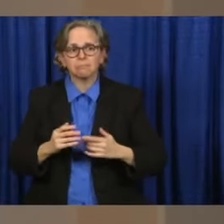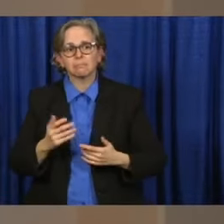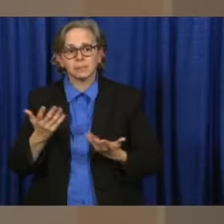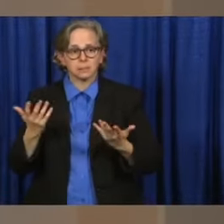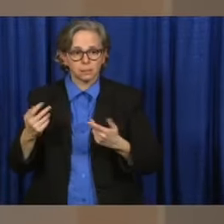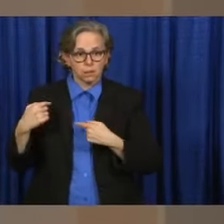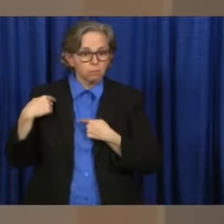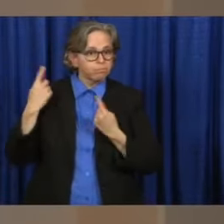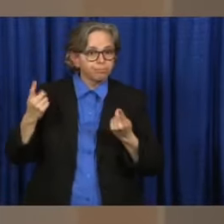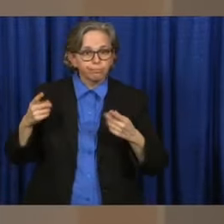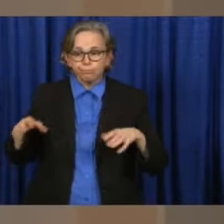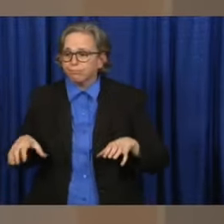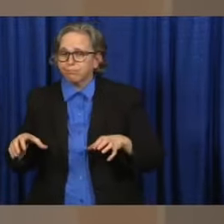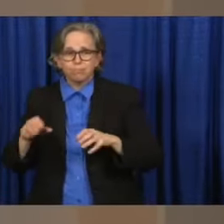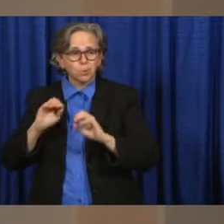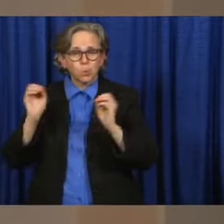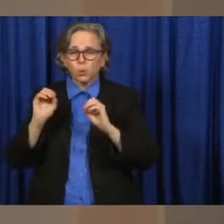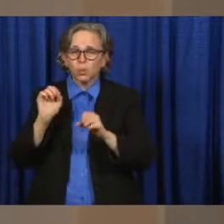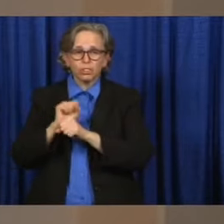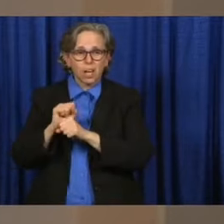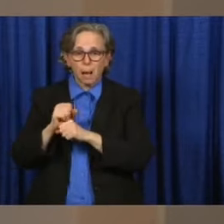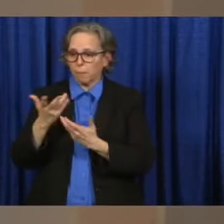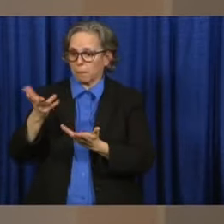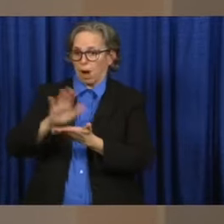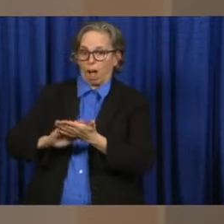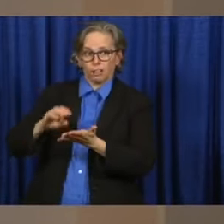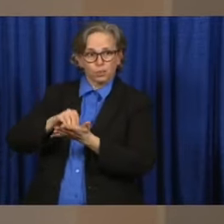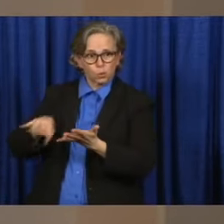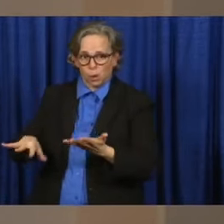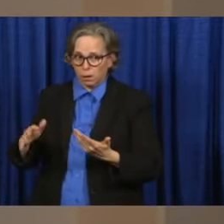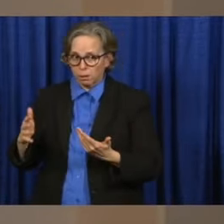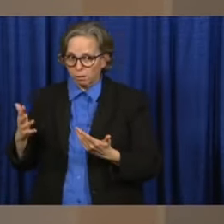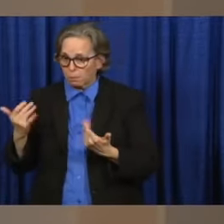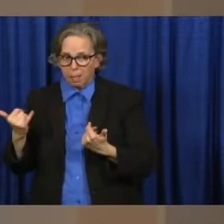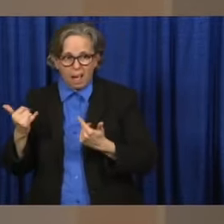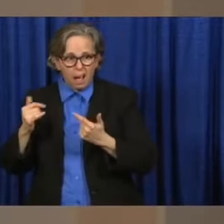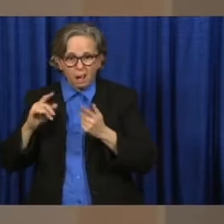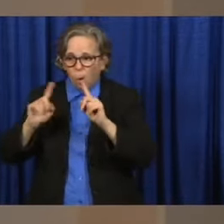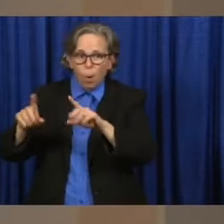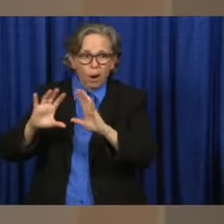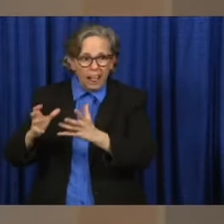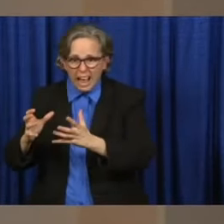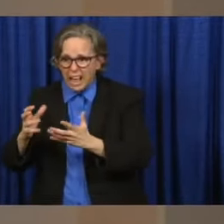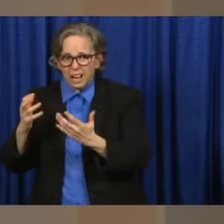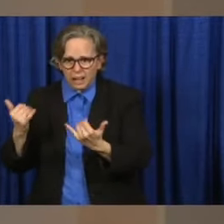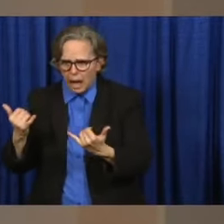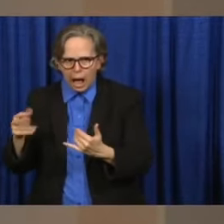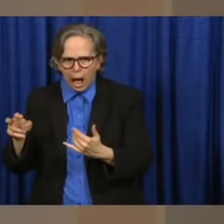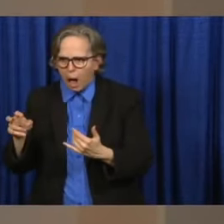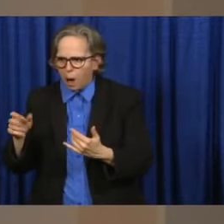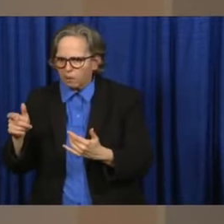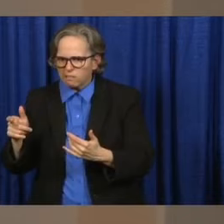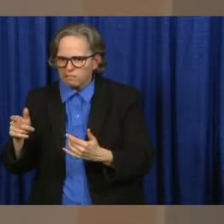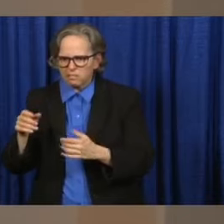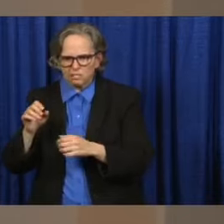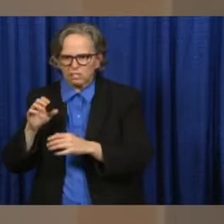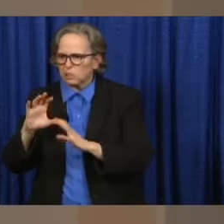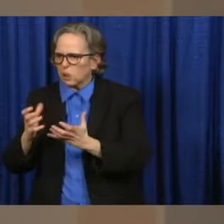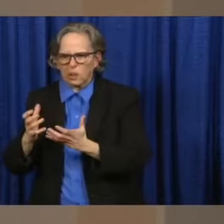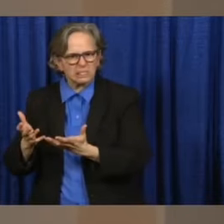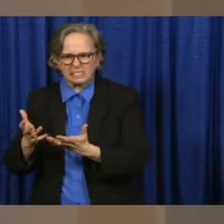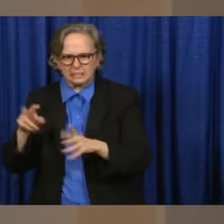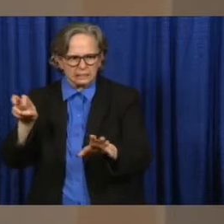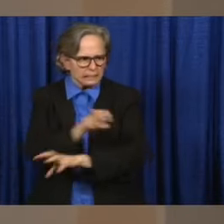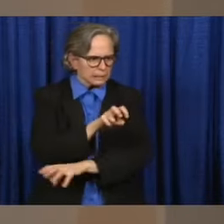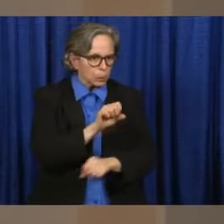college student that was planning on being enrolled in college this year. Your plans have changed. We ask